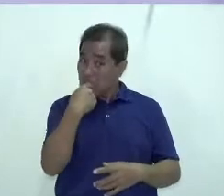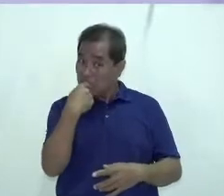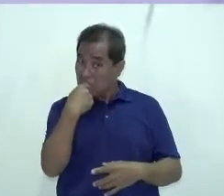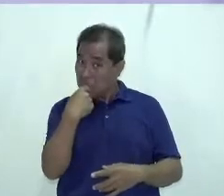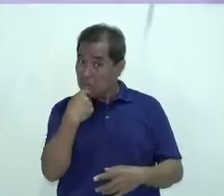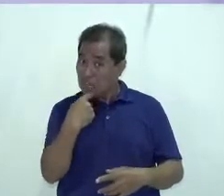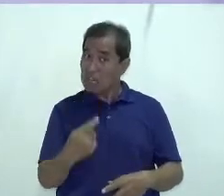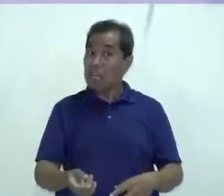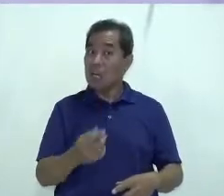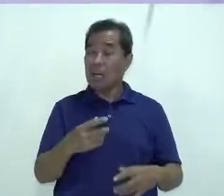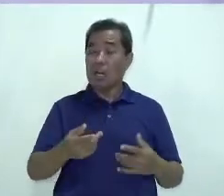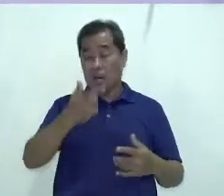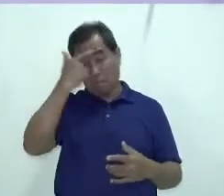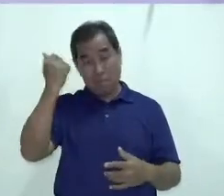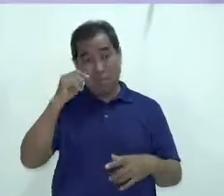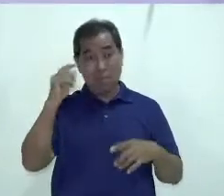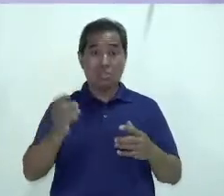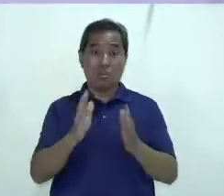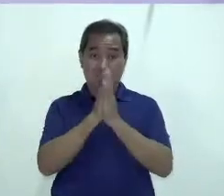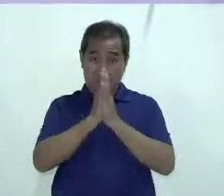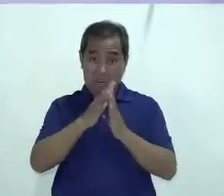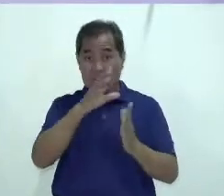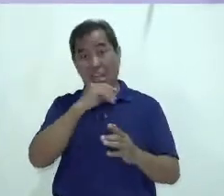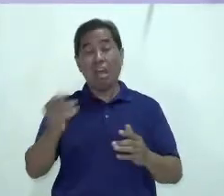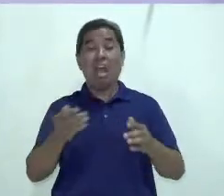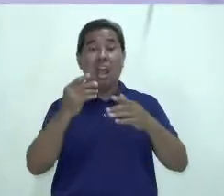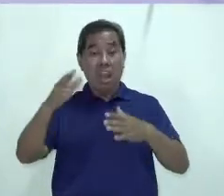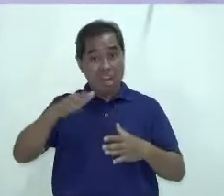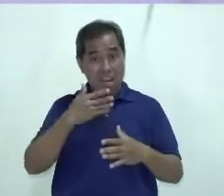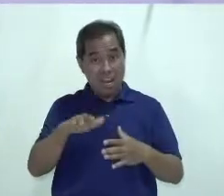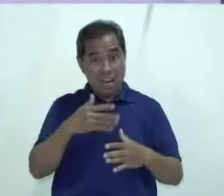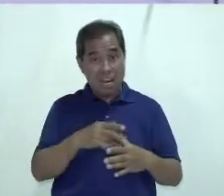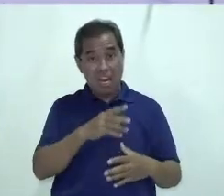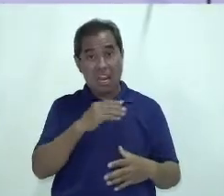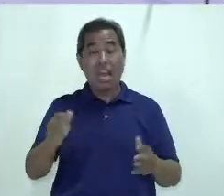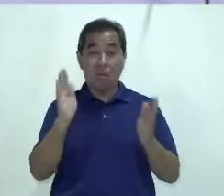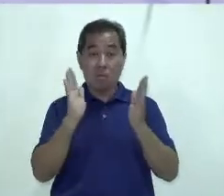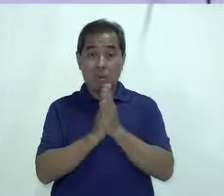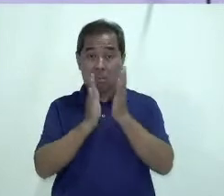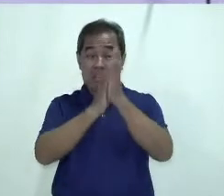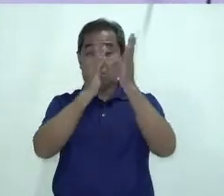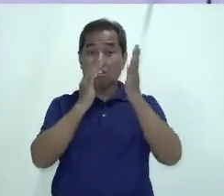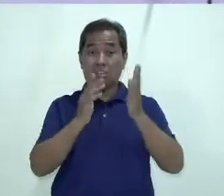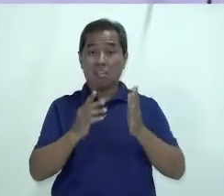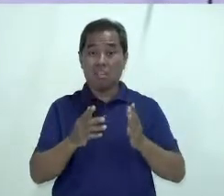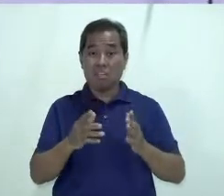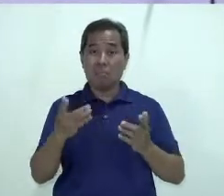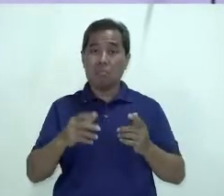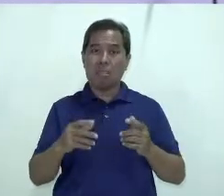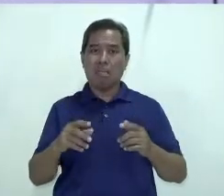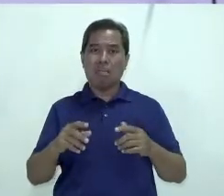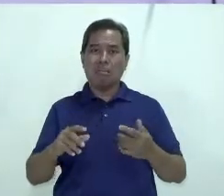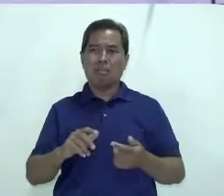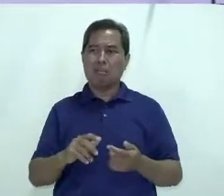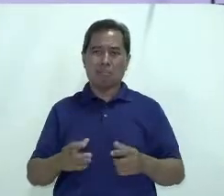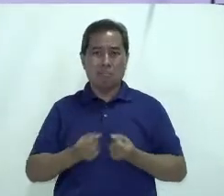You're telling me that because of their prayers and their singing, their praising, they cause an